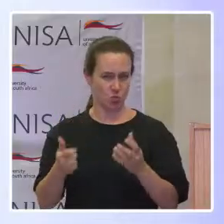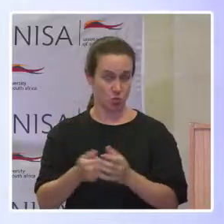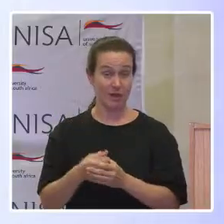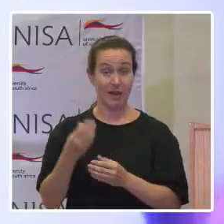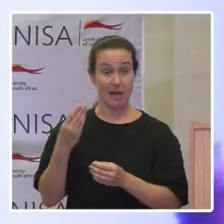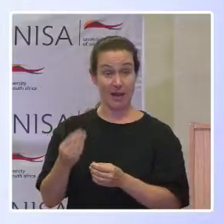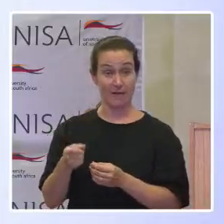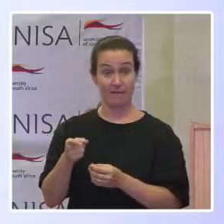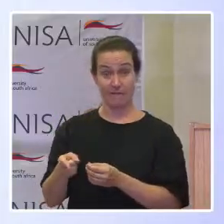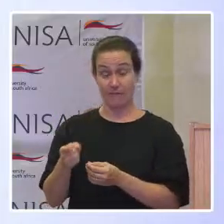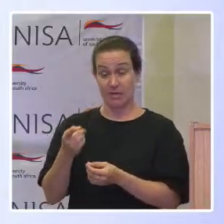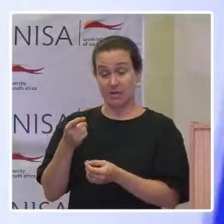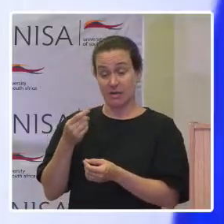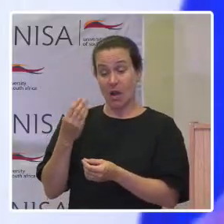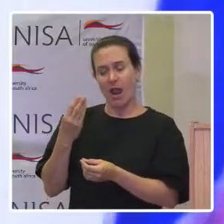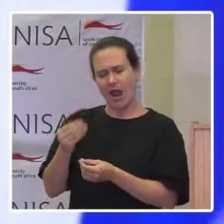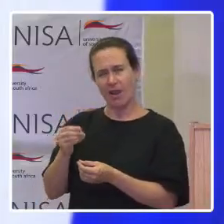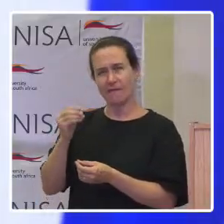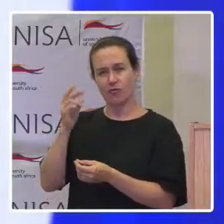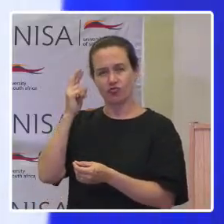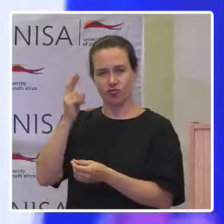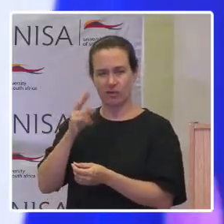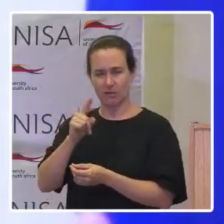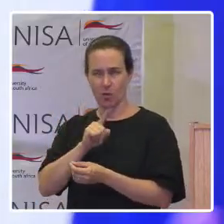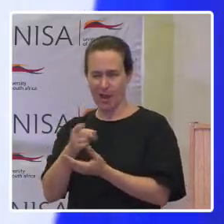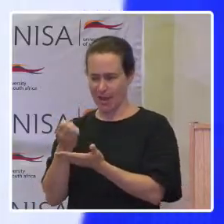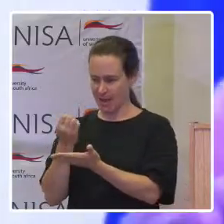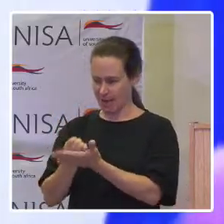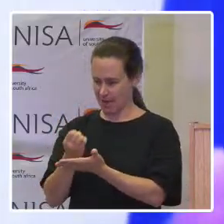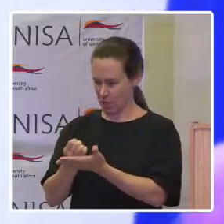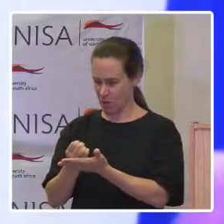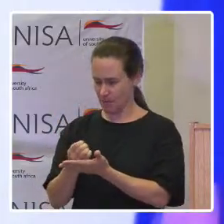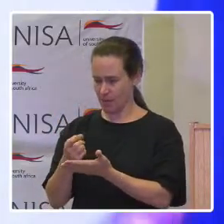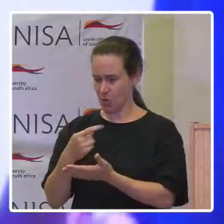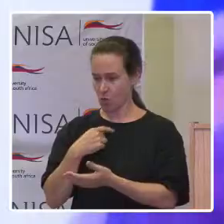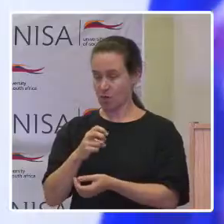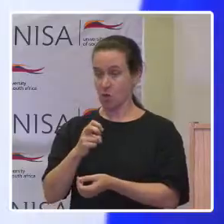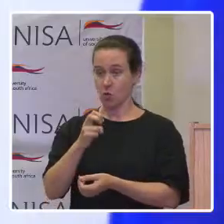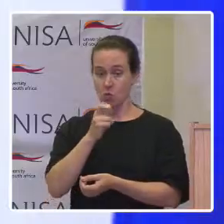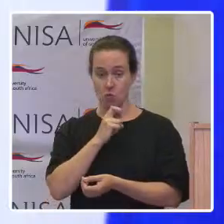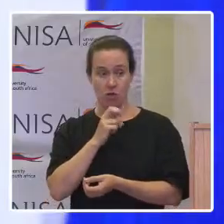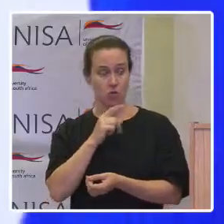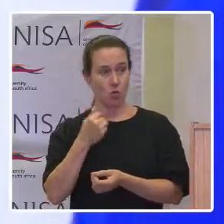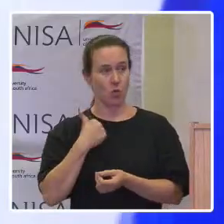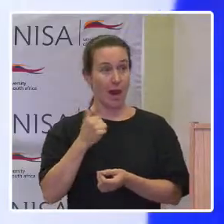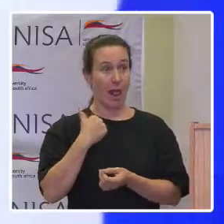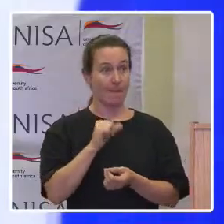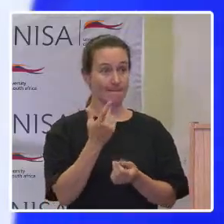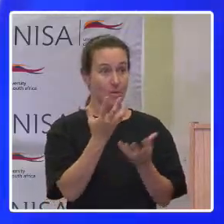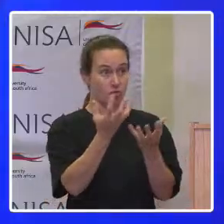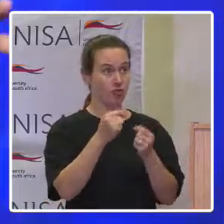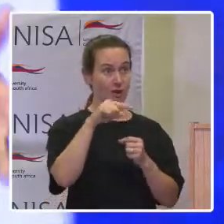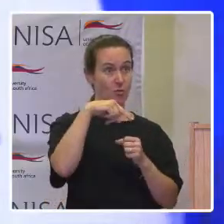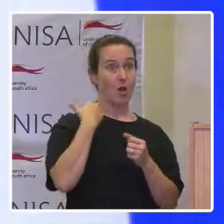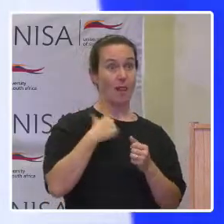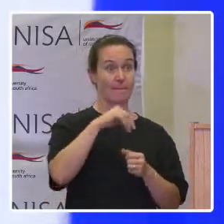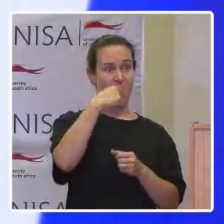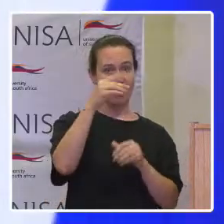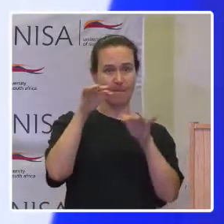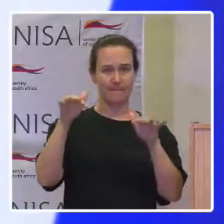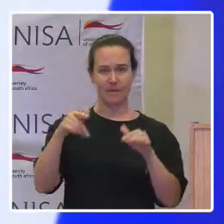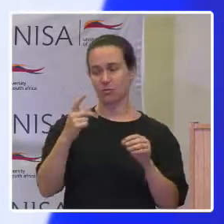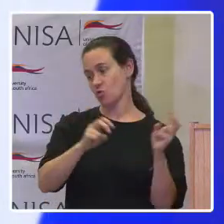economic rationale which tries to use airports as magnets for global investments to come into that